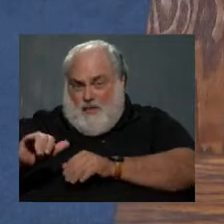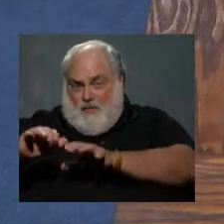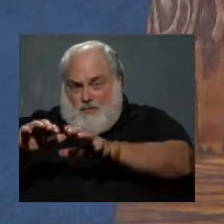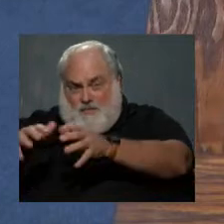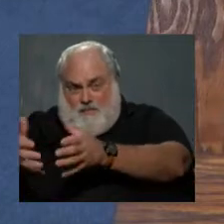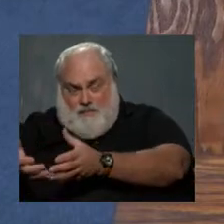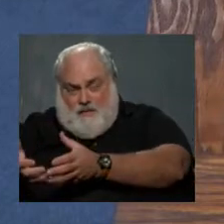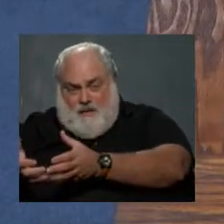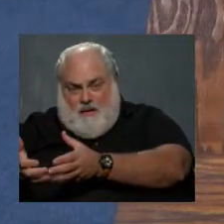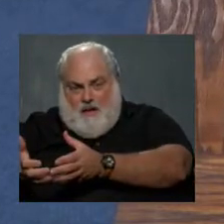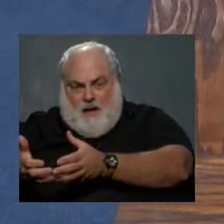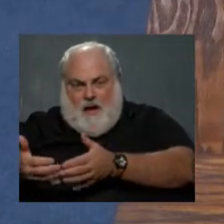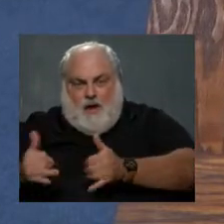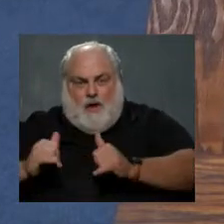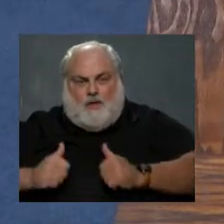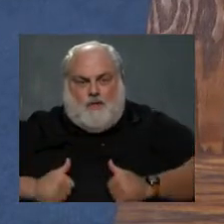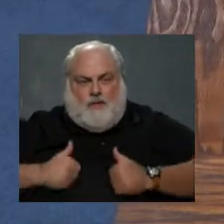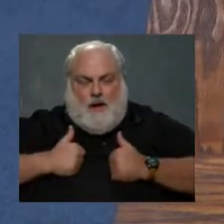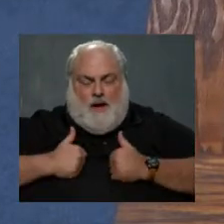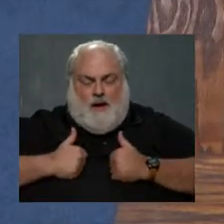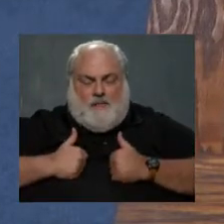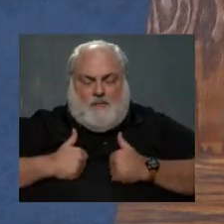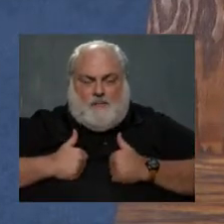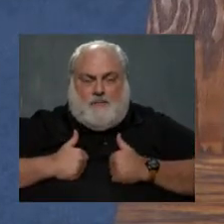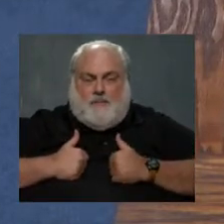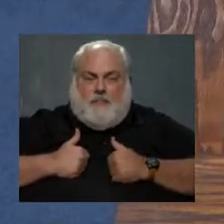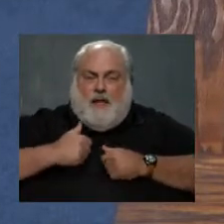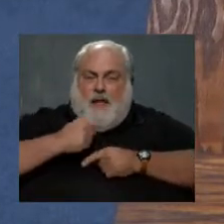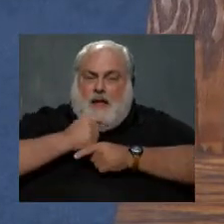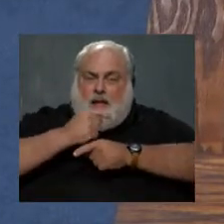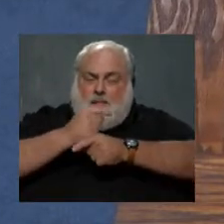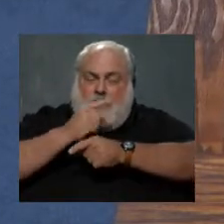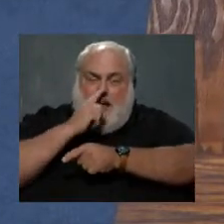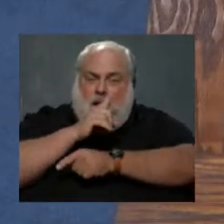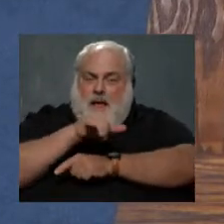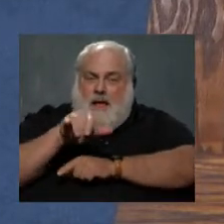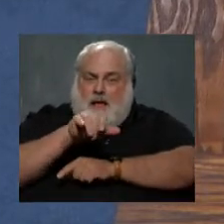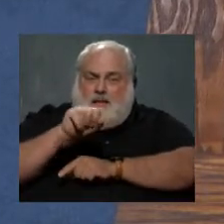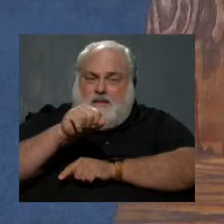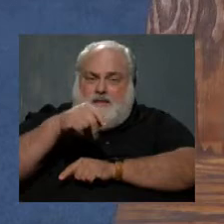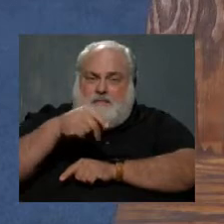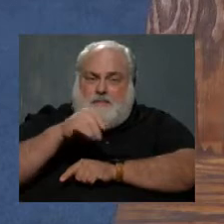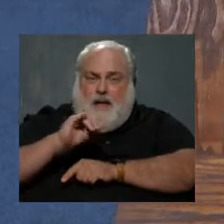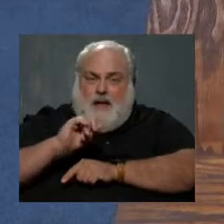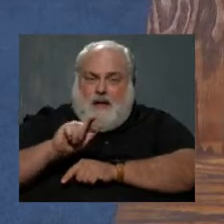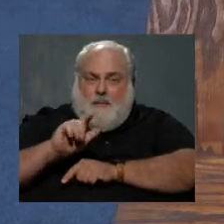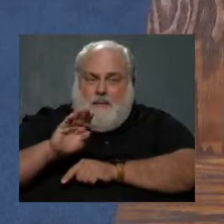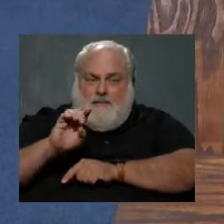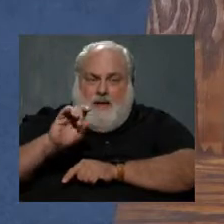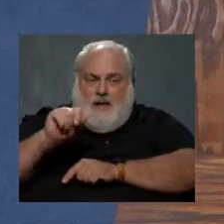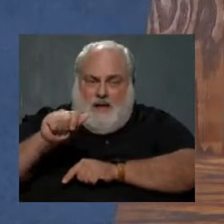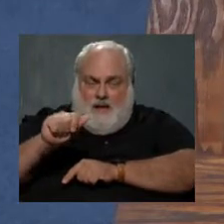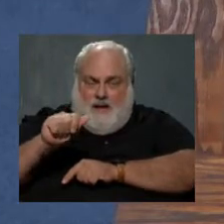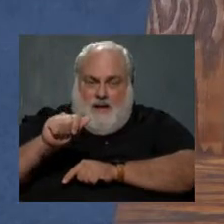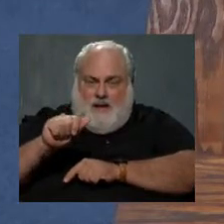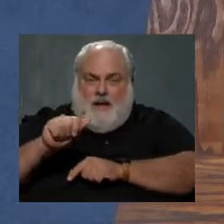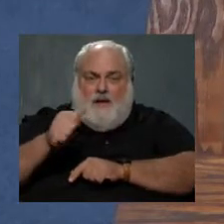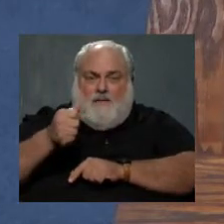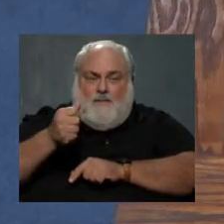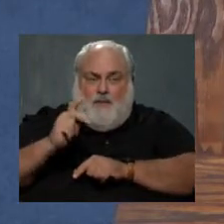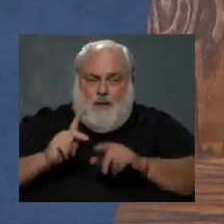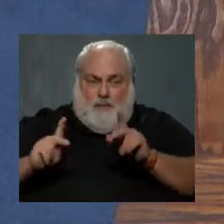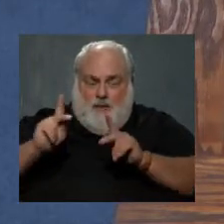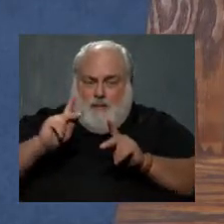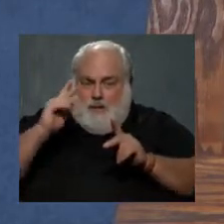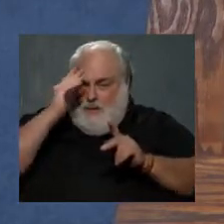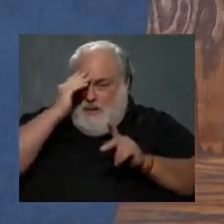survived. And whereas CDH is as common as spina bifida and cystic fibrosis, however, very few people